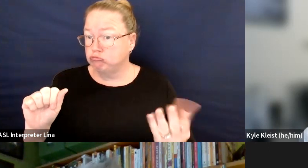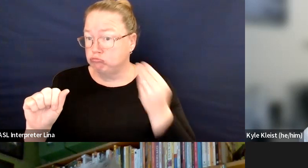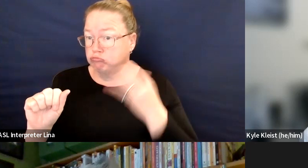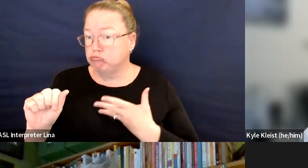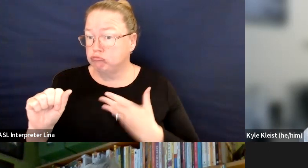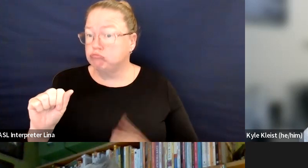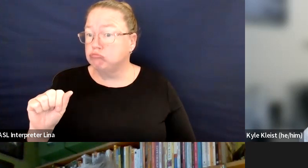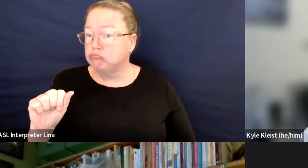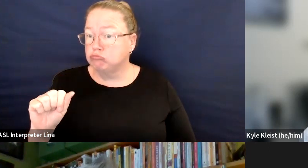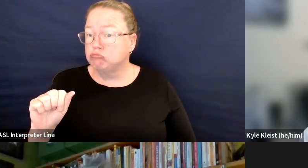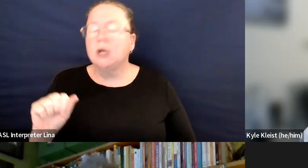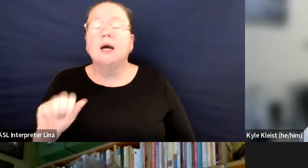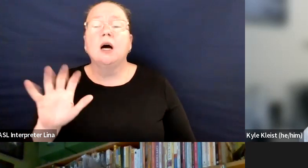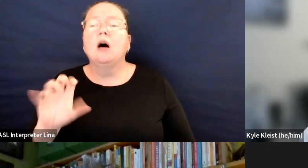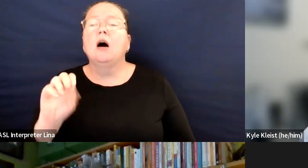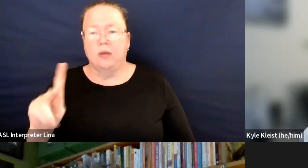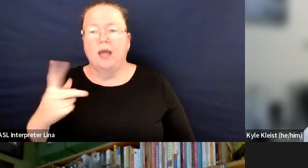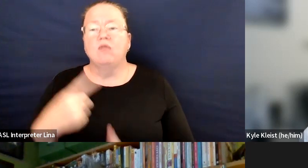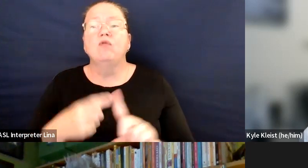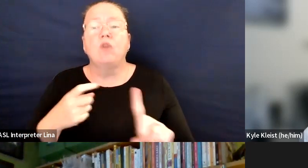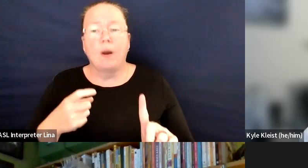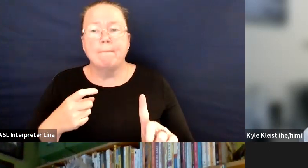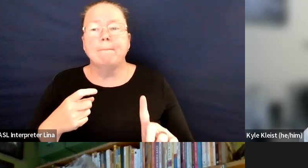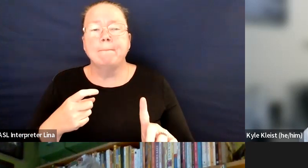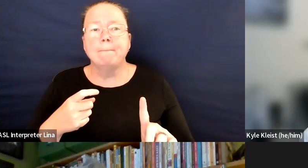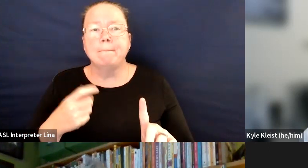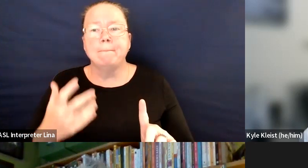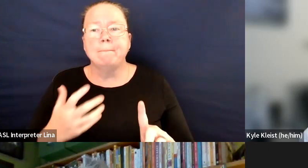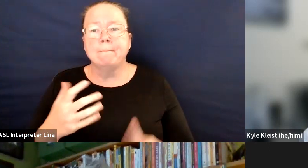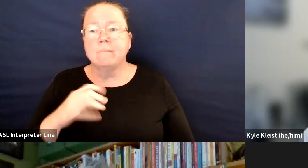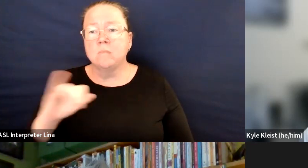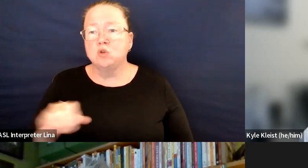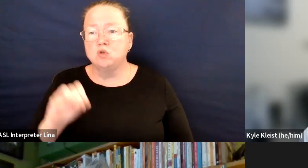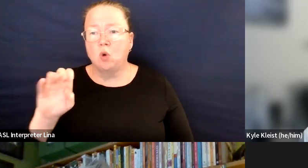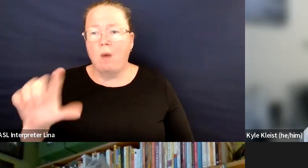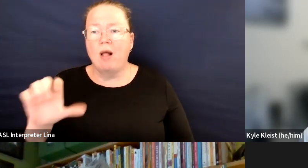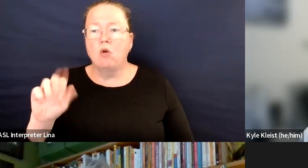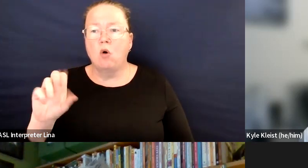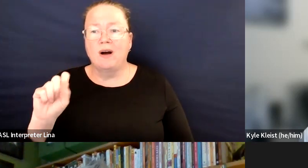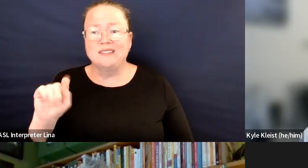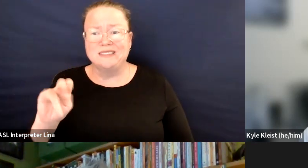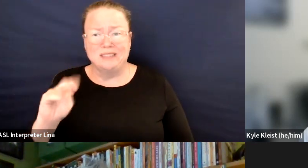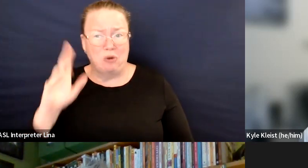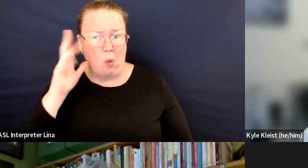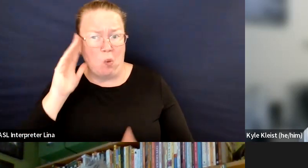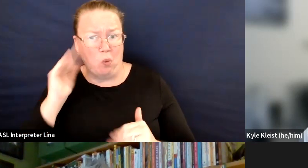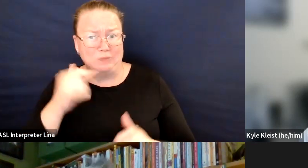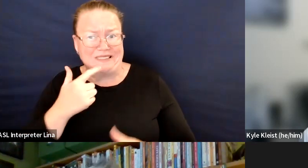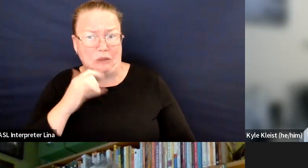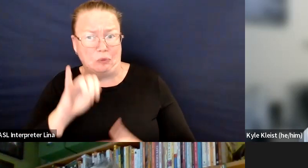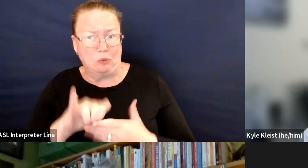please. So it's coming from Joel Austin. I hope I said that right. It